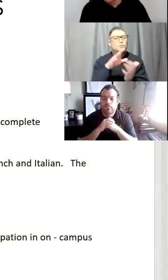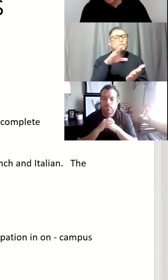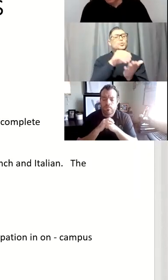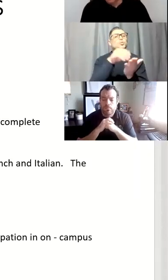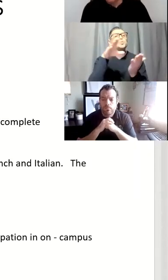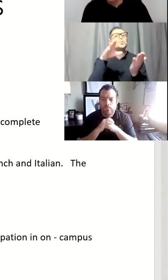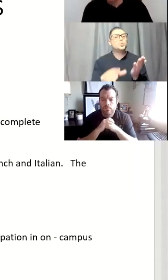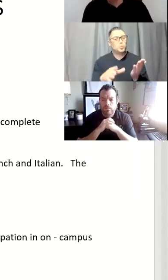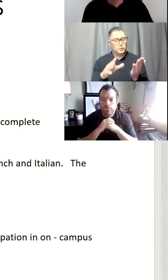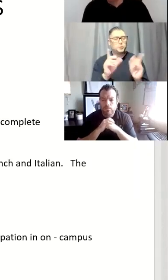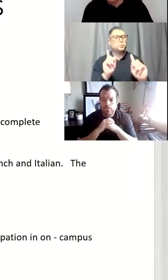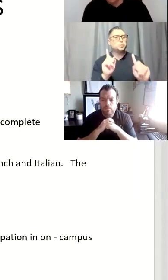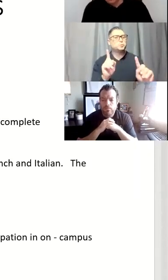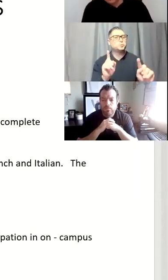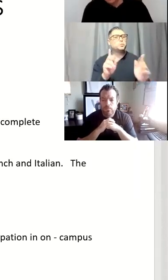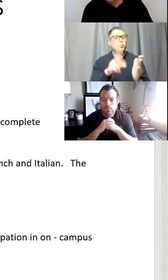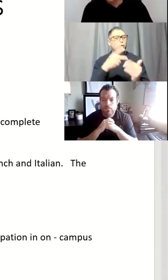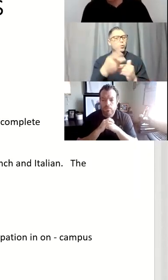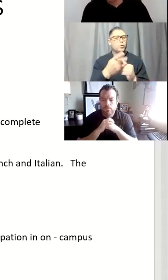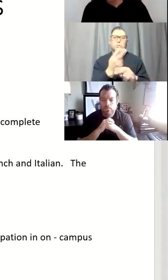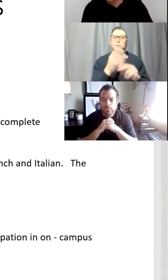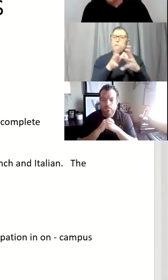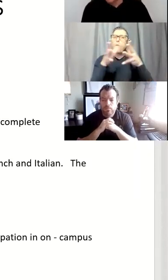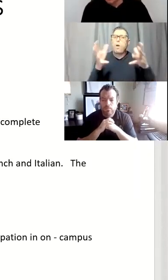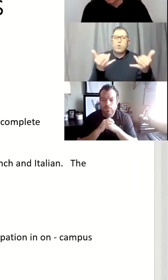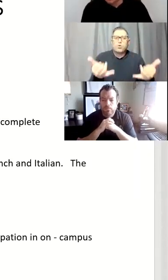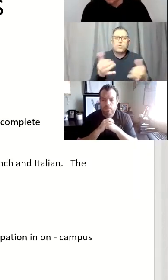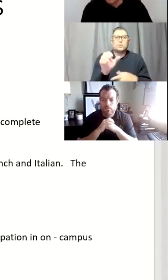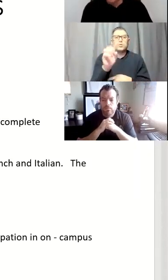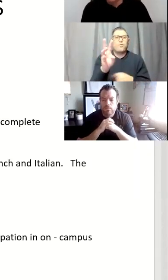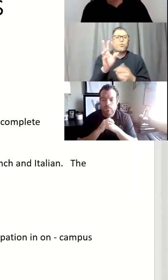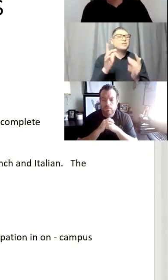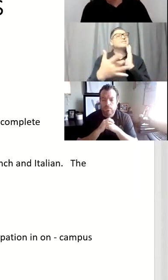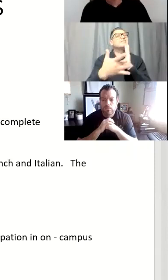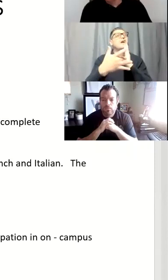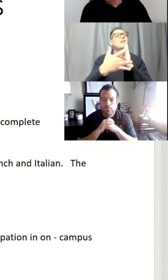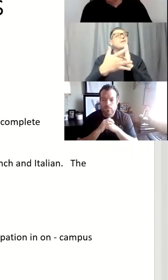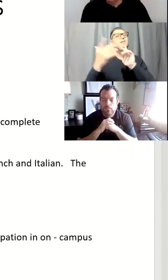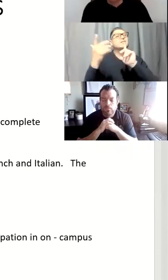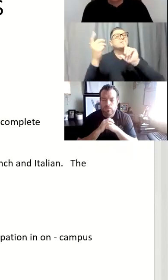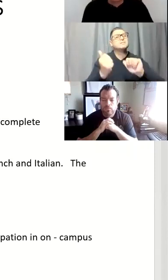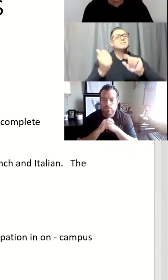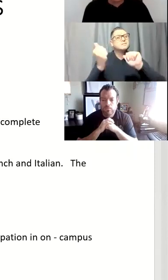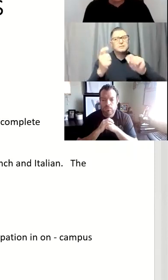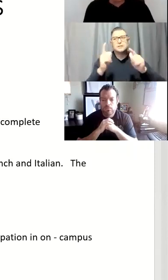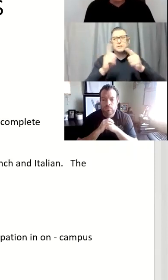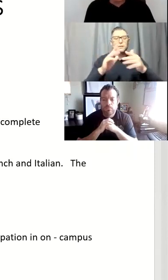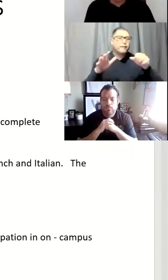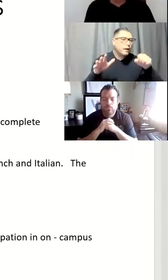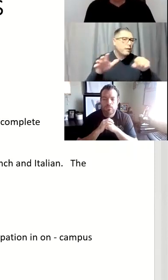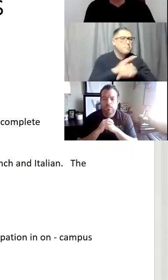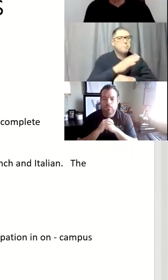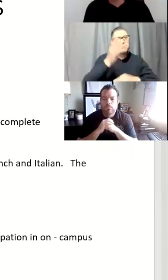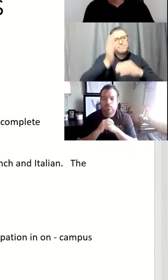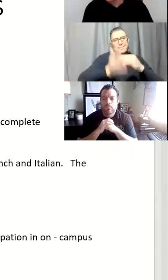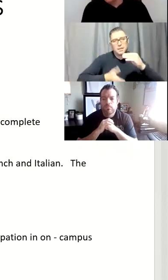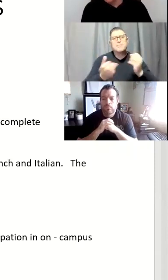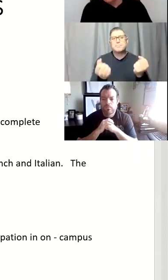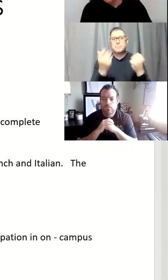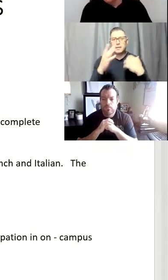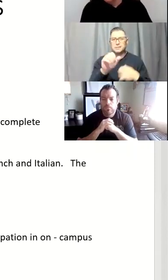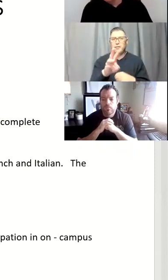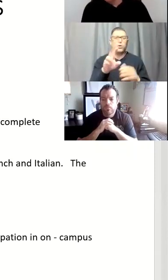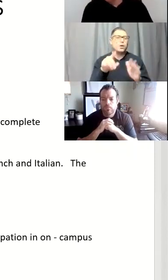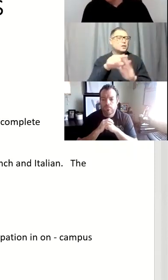through our program use a lot of current software technology in order to complete their media or software-based